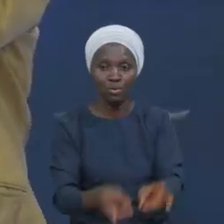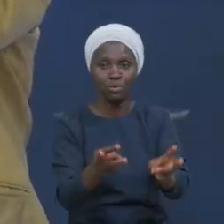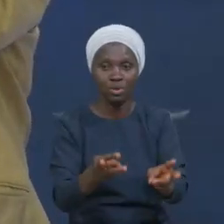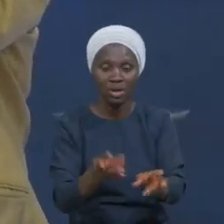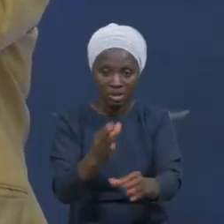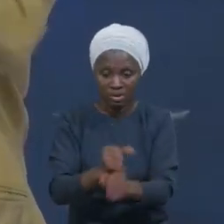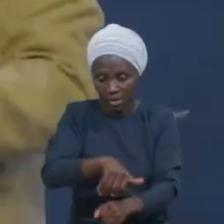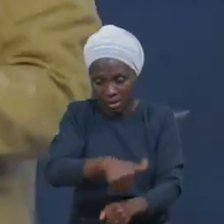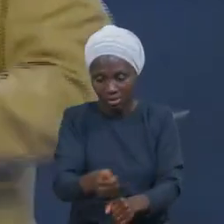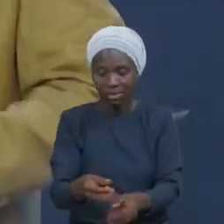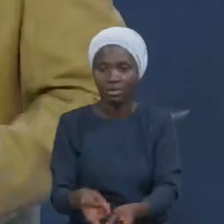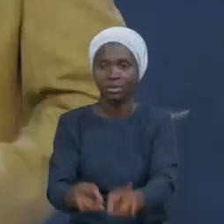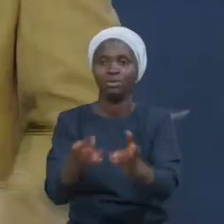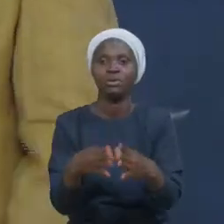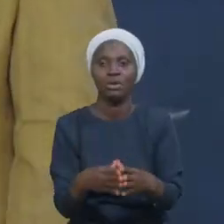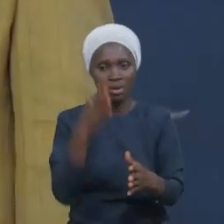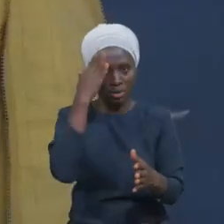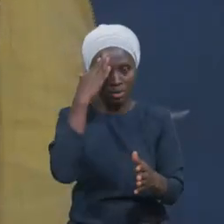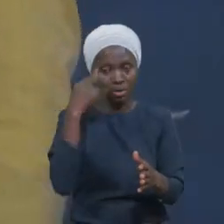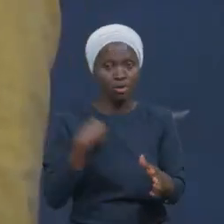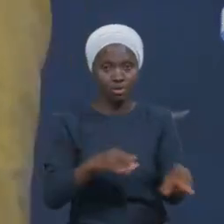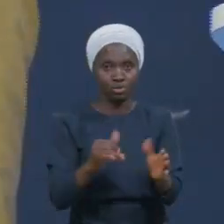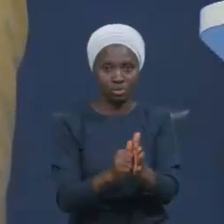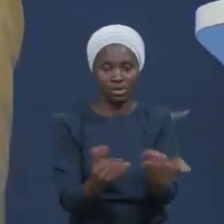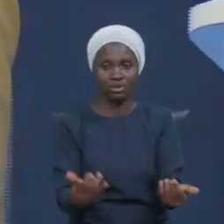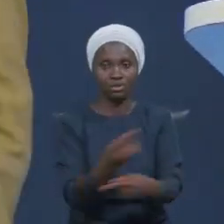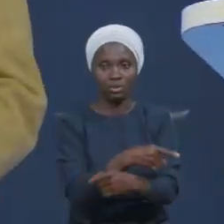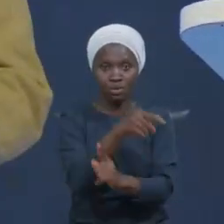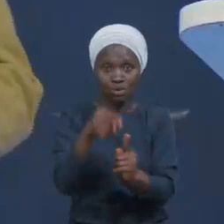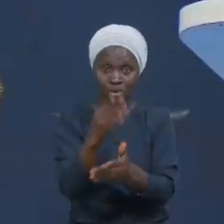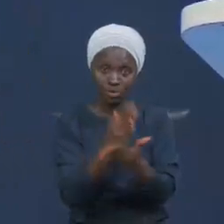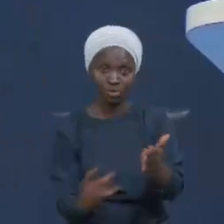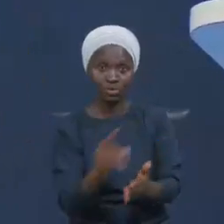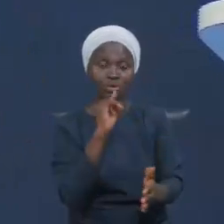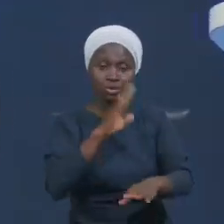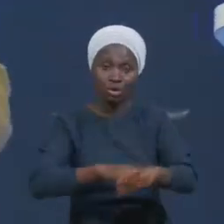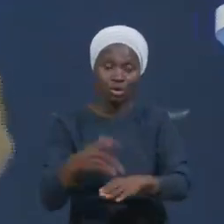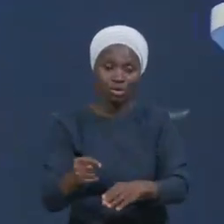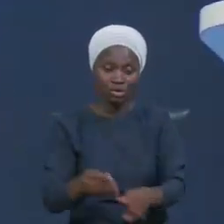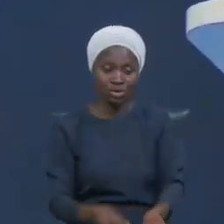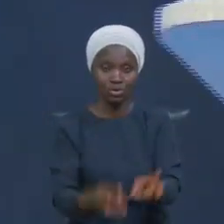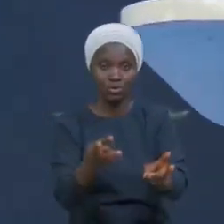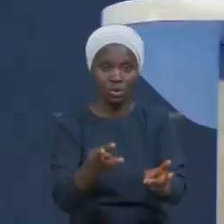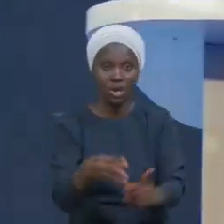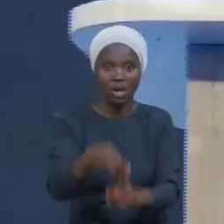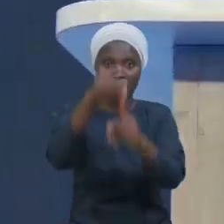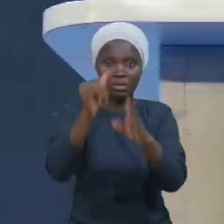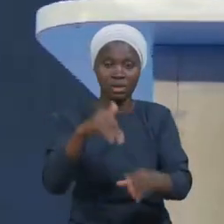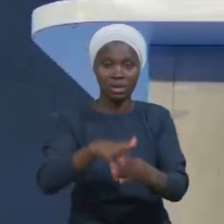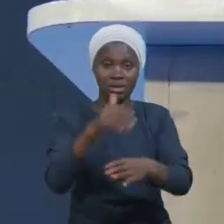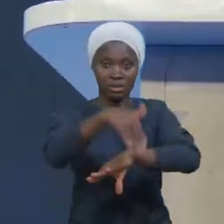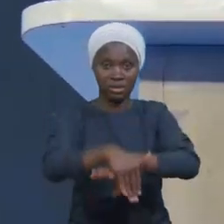that today. When somebody is on the road, especially in the night, he wears a kind of